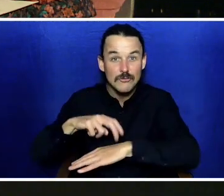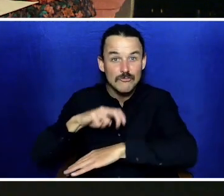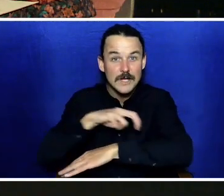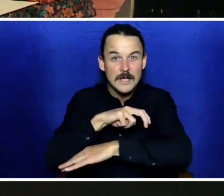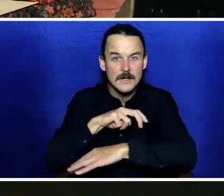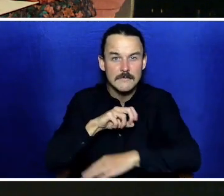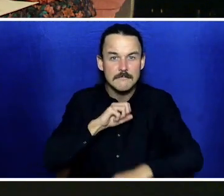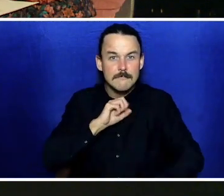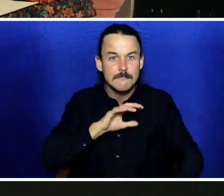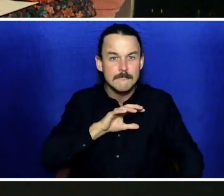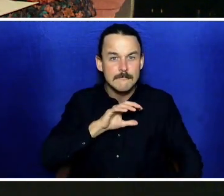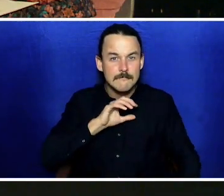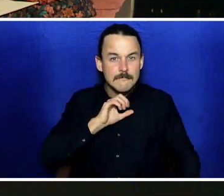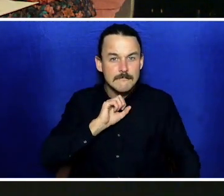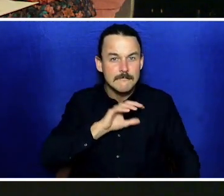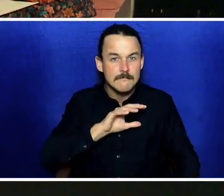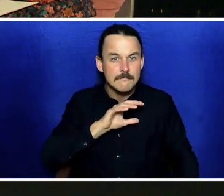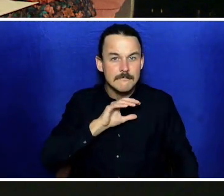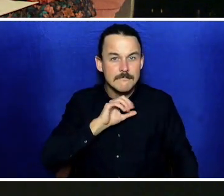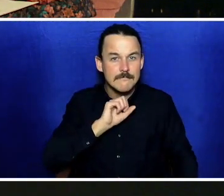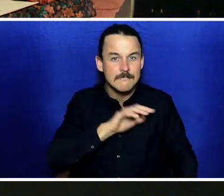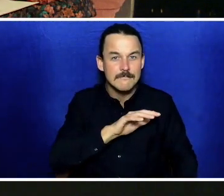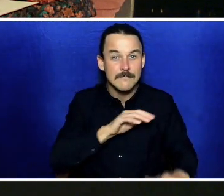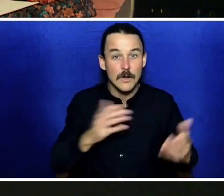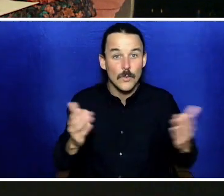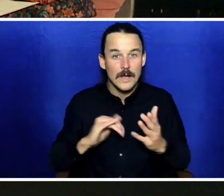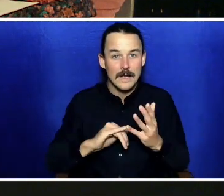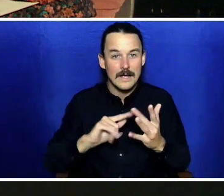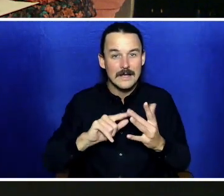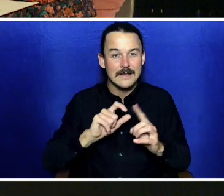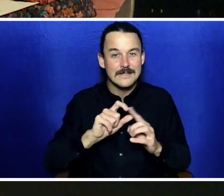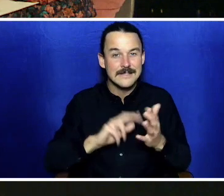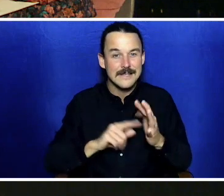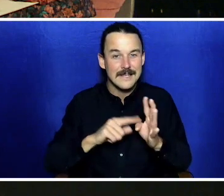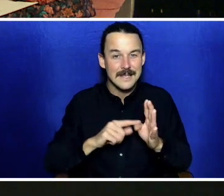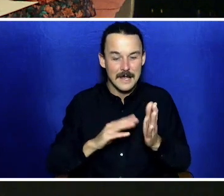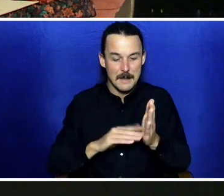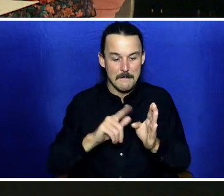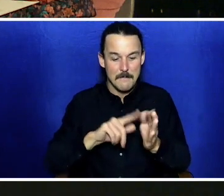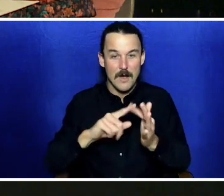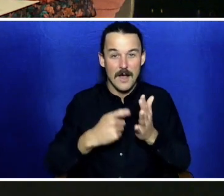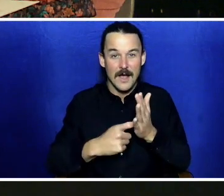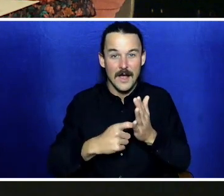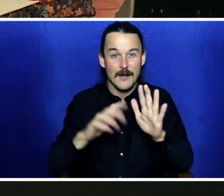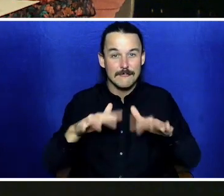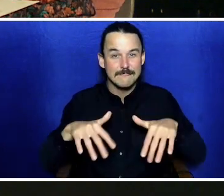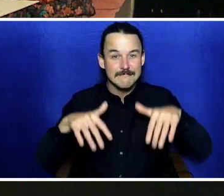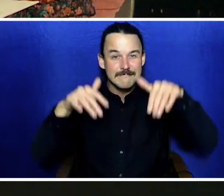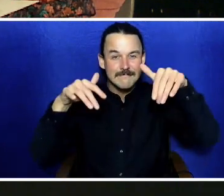at the Maya Bowl. Hopefully we don't get a tropical shower, but it'll be an evening to